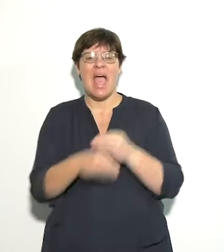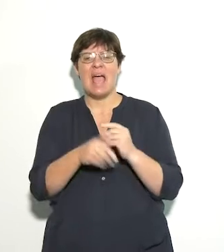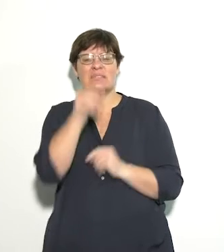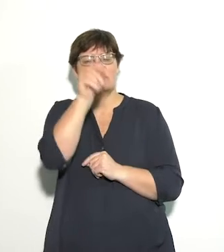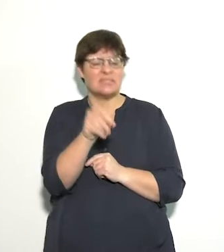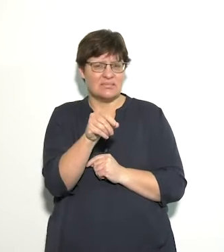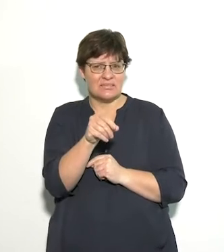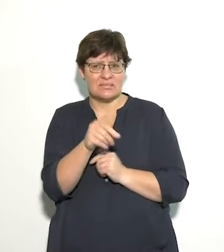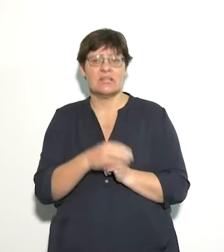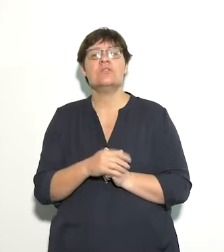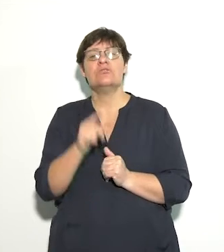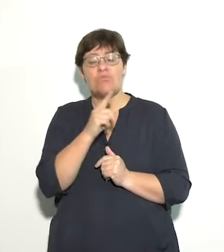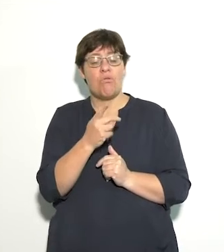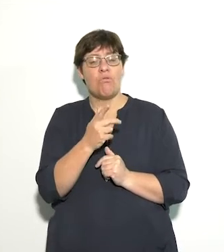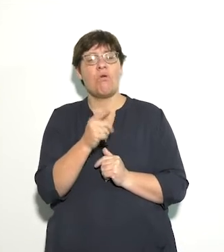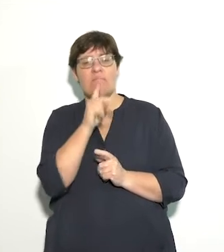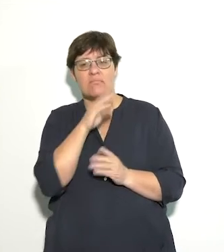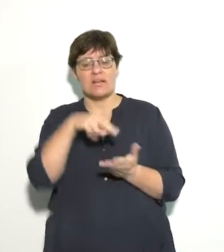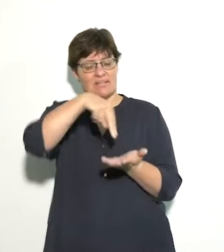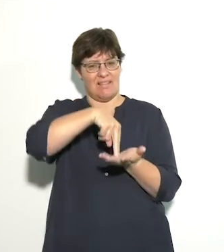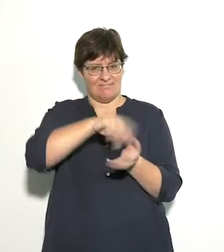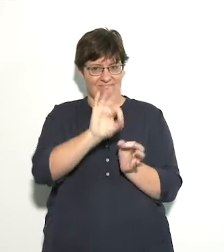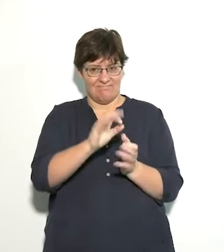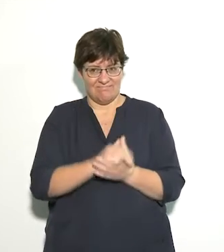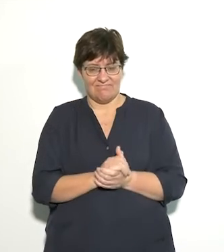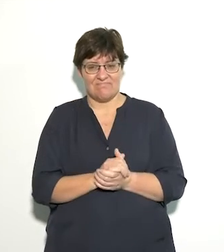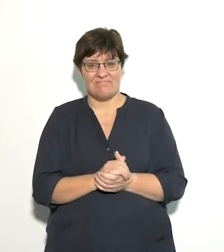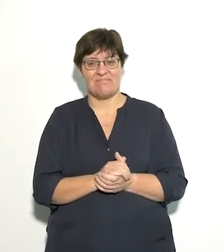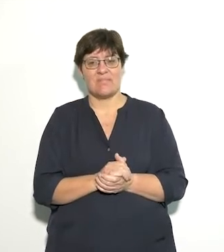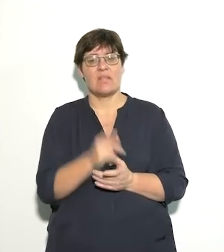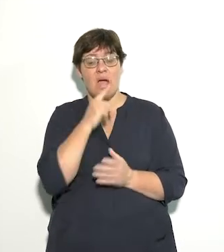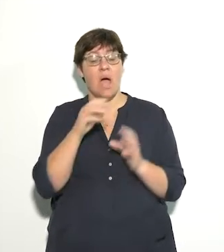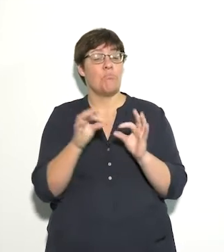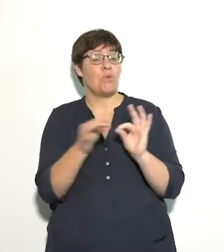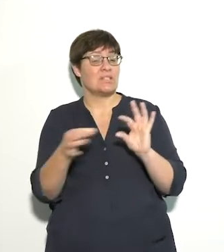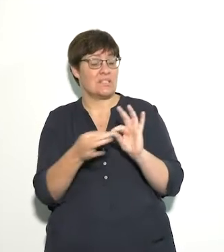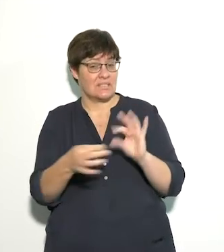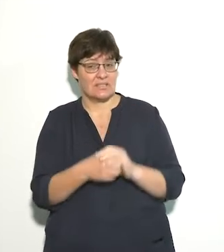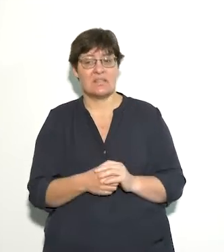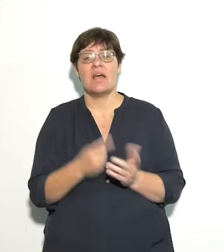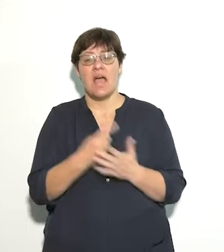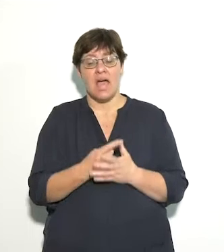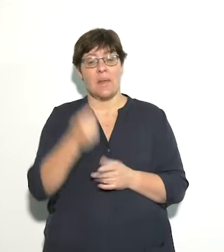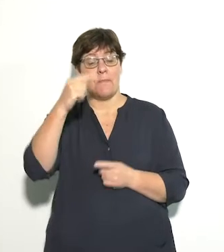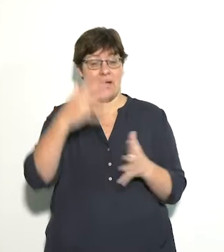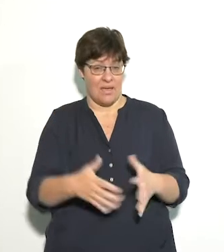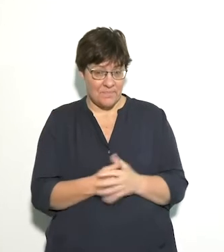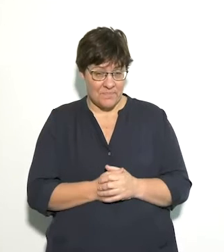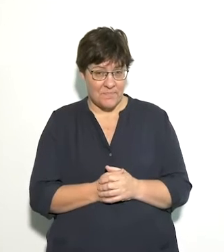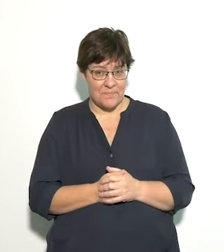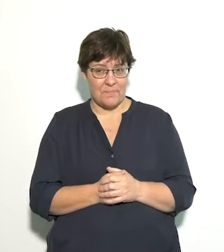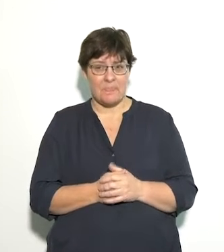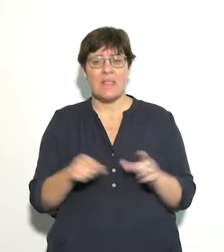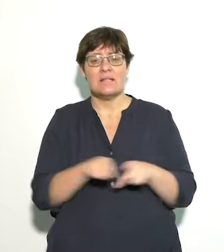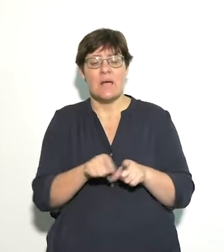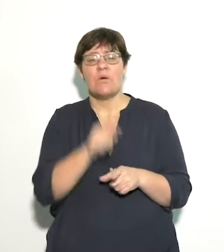this little bit onto the card so that they can stand above the cup. Some press stick and a marker. You're